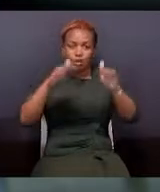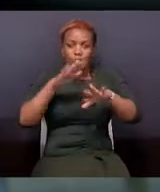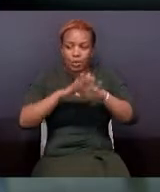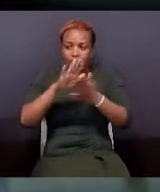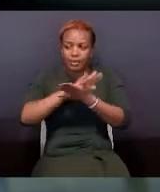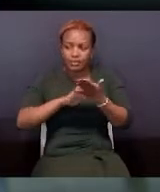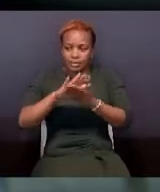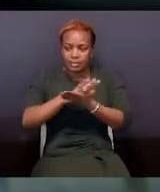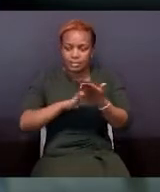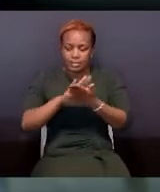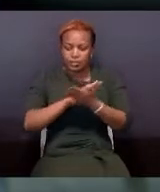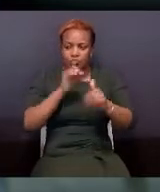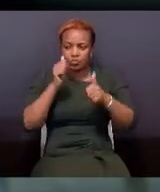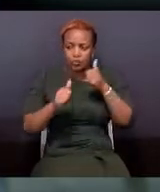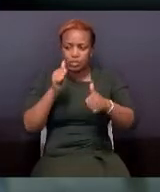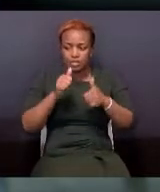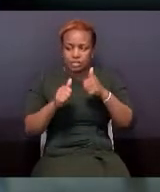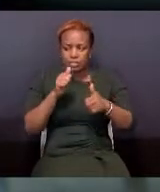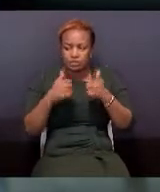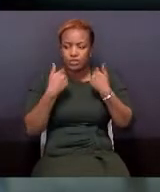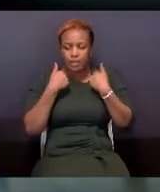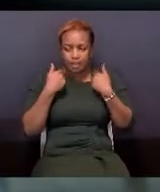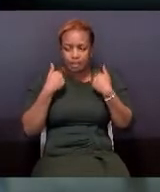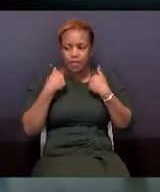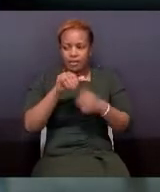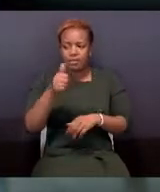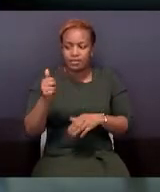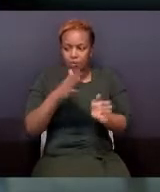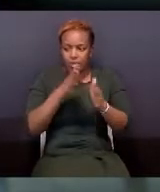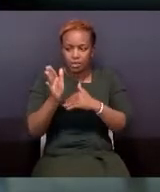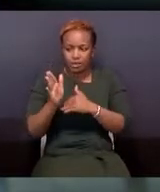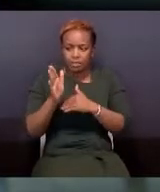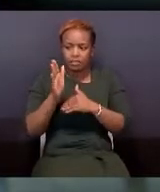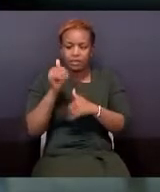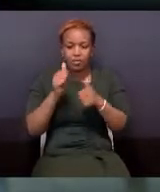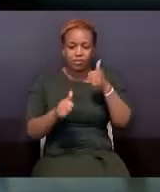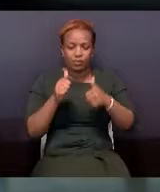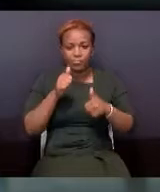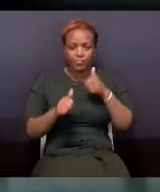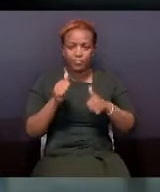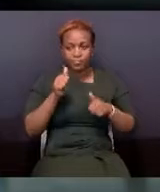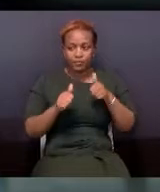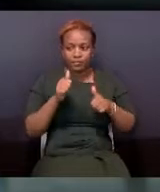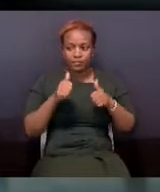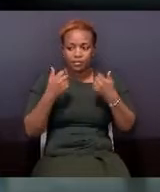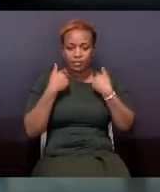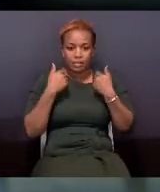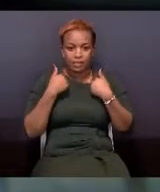can demonstrate that actually there's another way of looking at the world. We worked with the government of